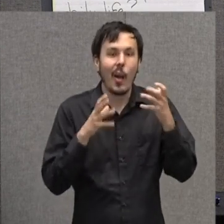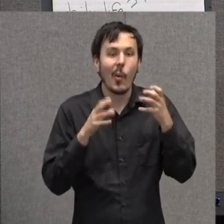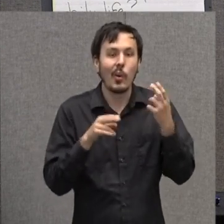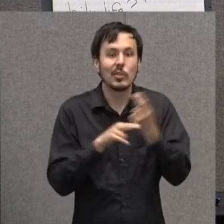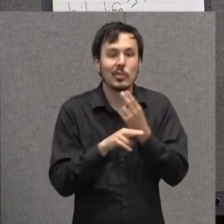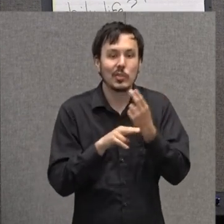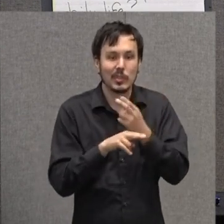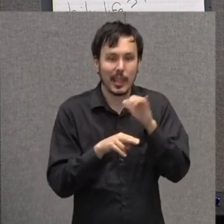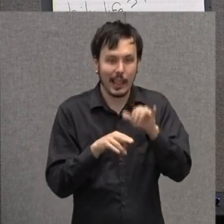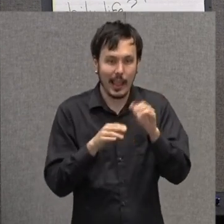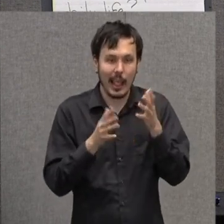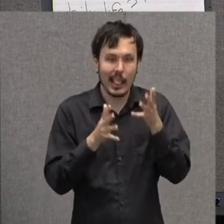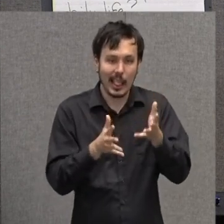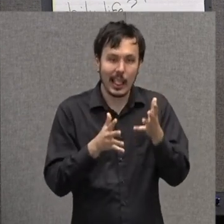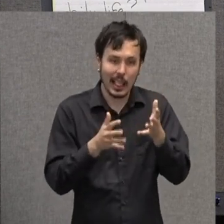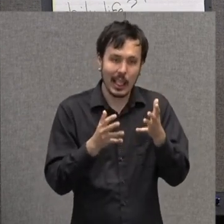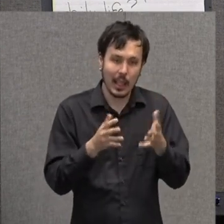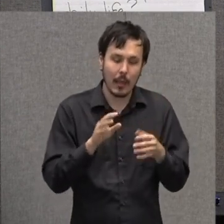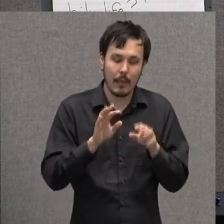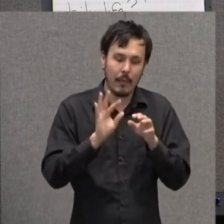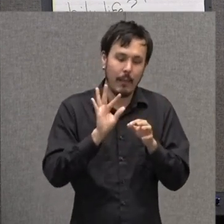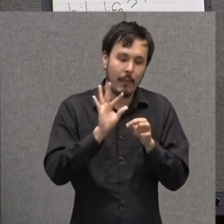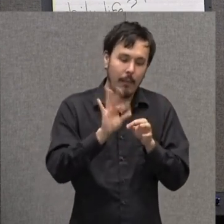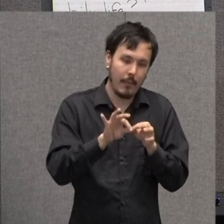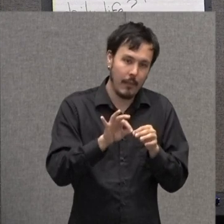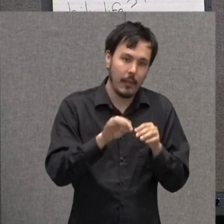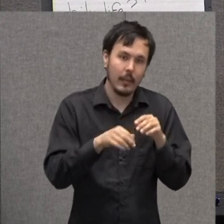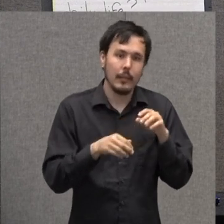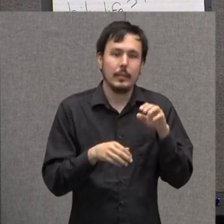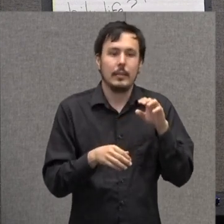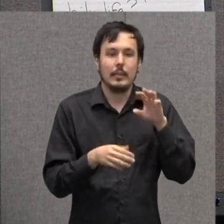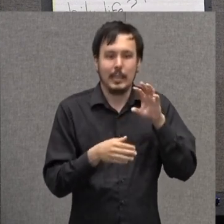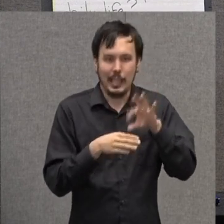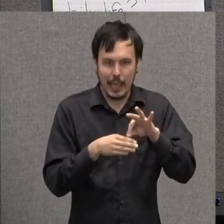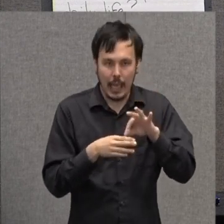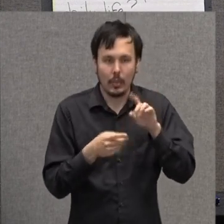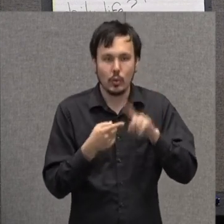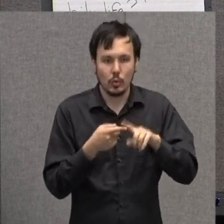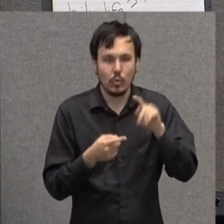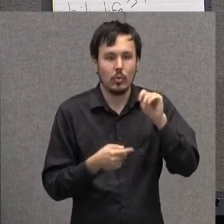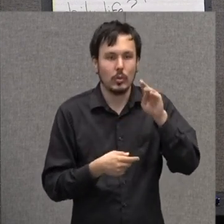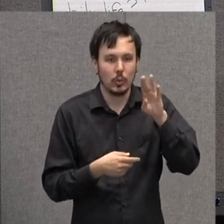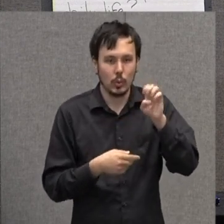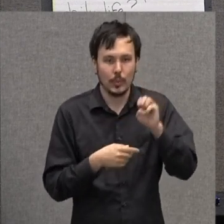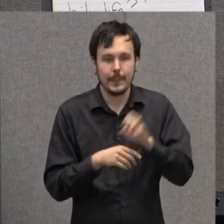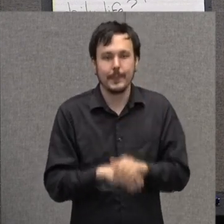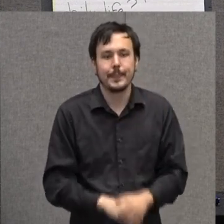that down. Okay. To the rest of the tube. All right. Okay.